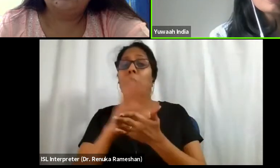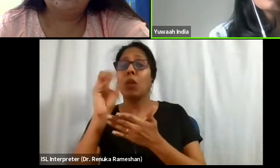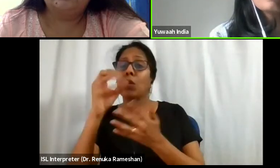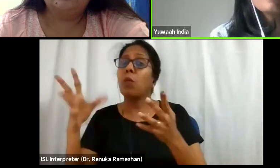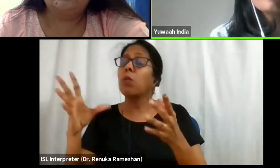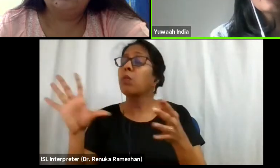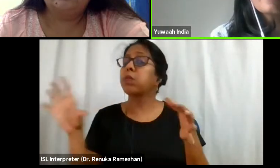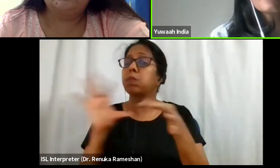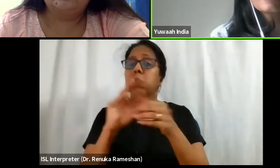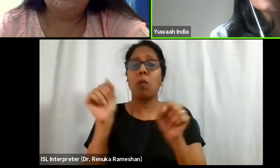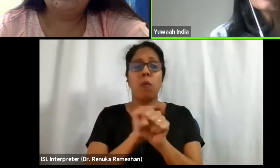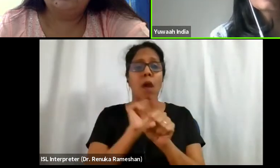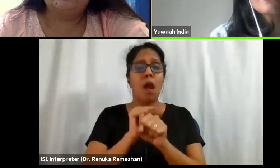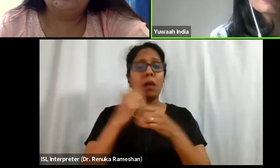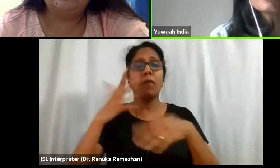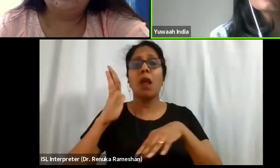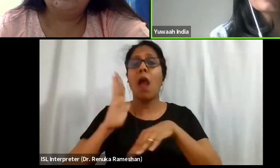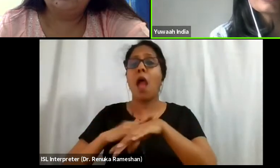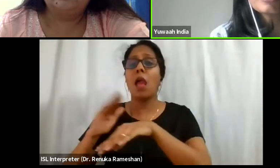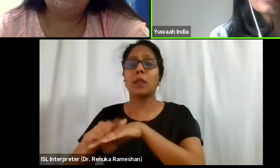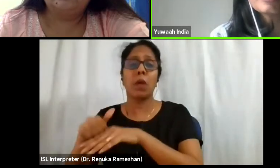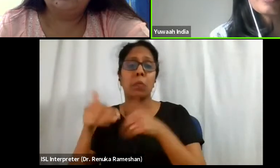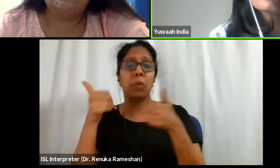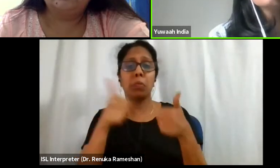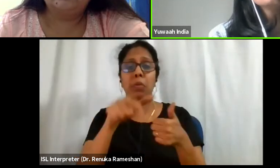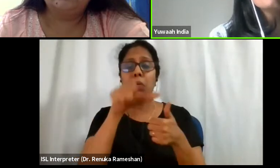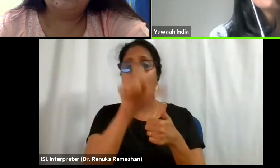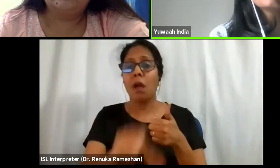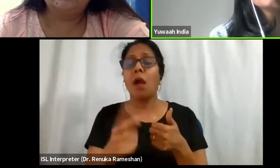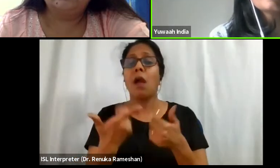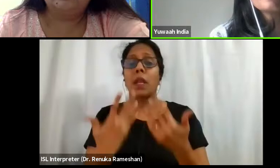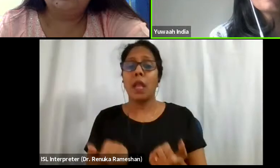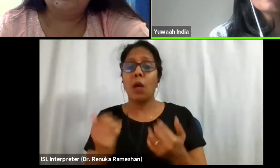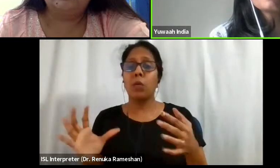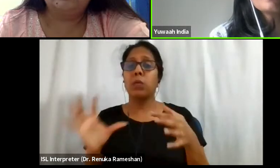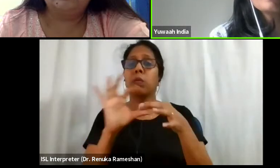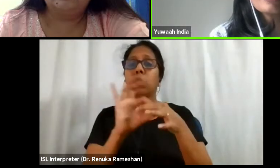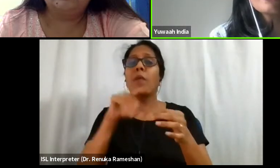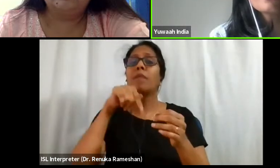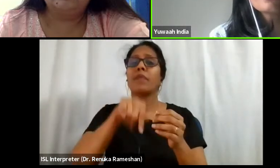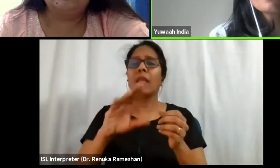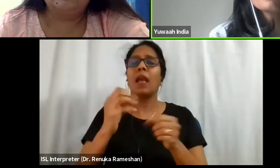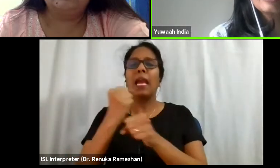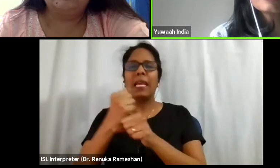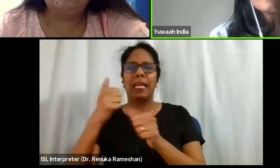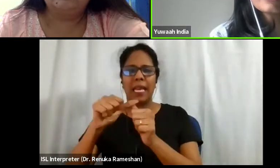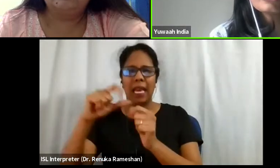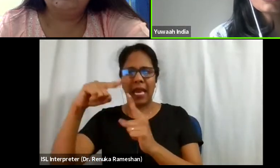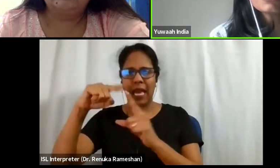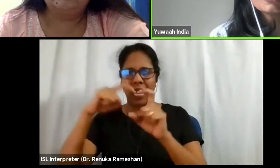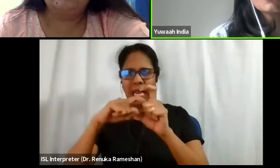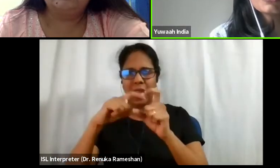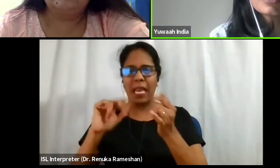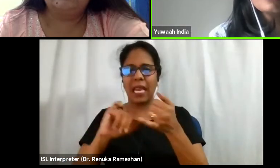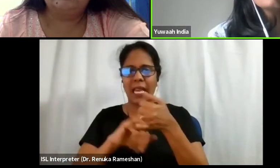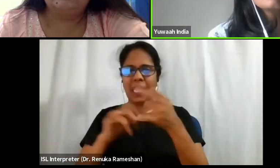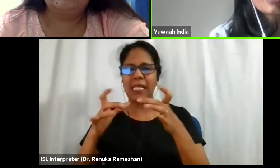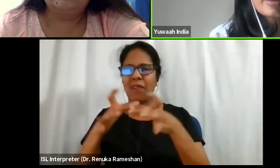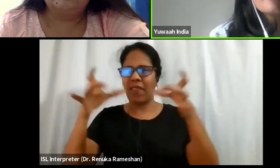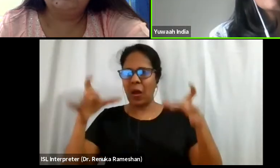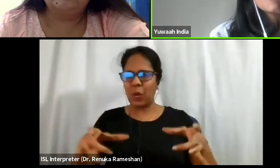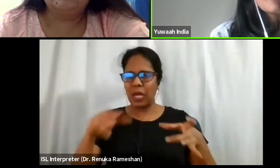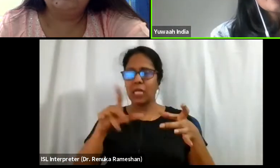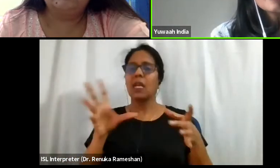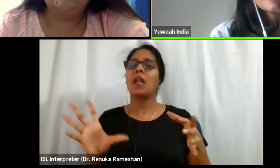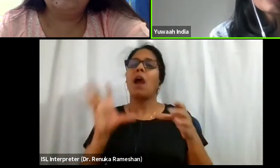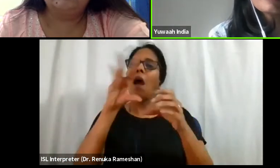eradication campaigns and is currently associated with Exemplar and Global Health through Gates Ventures, which is